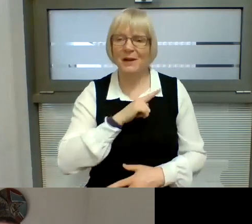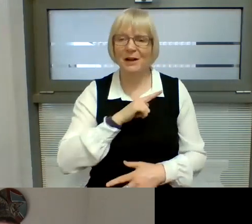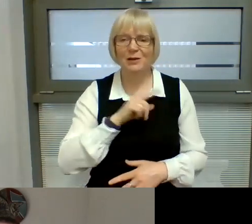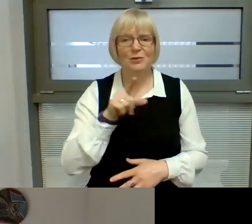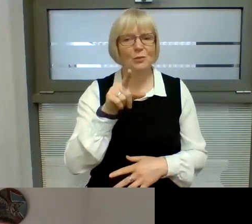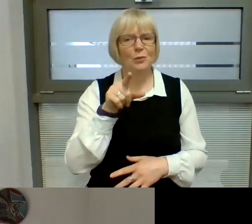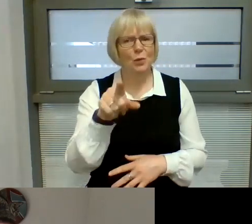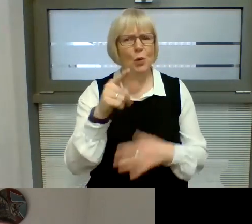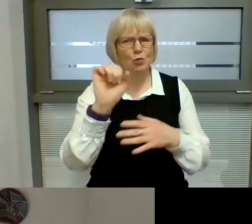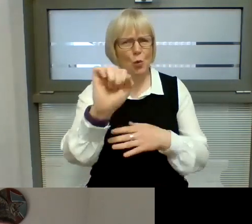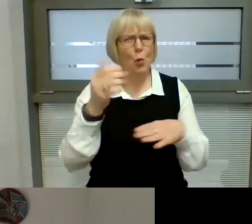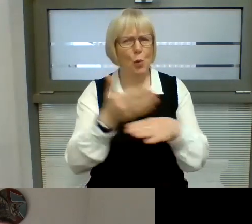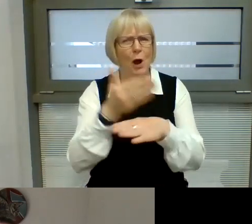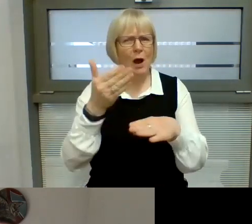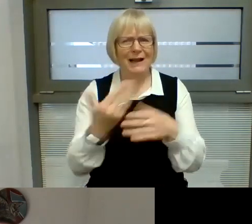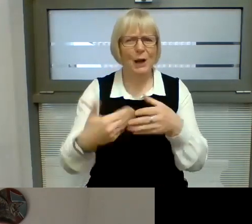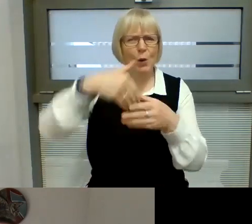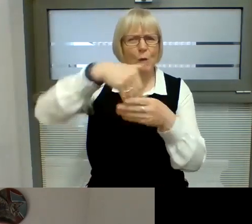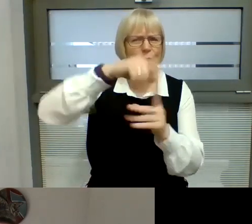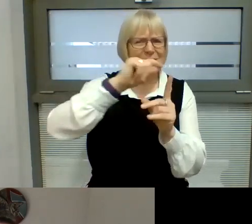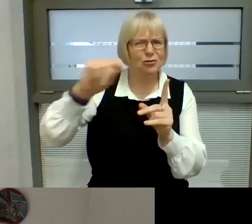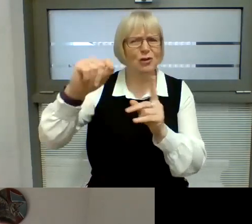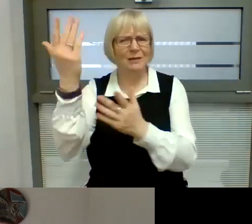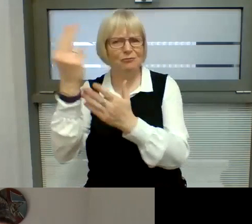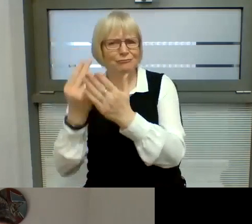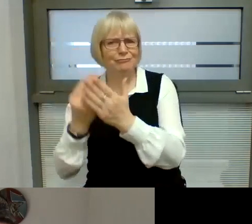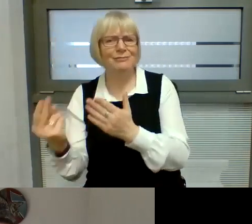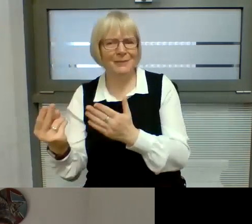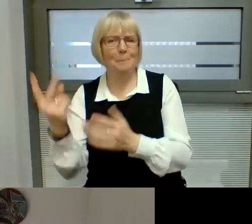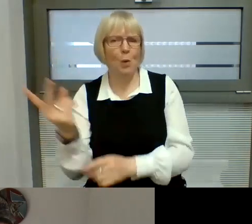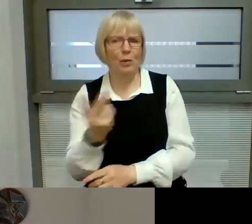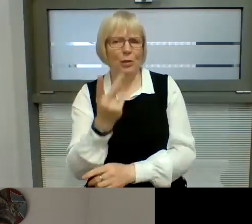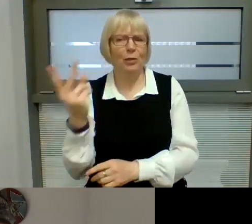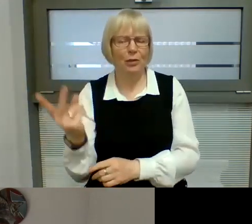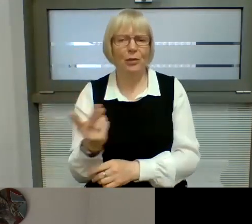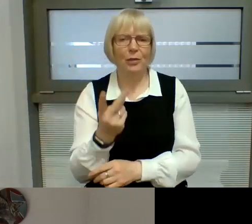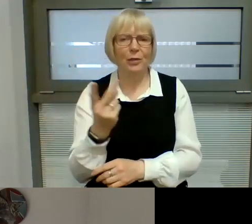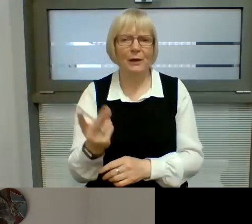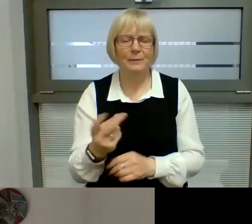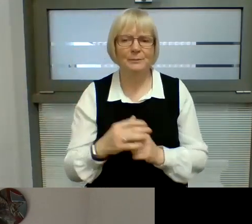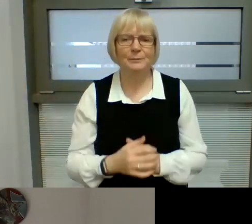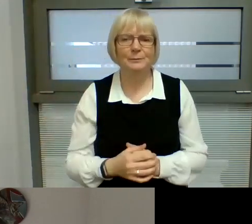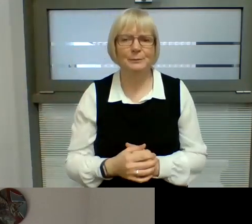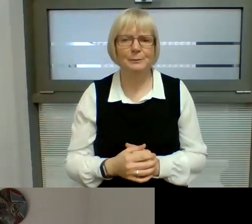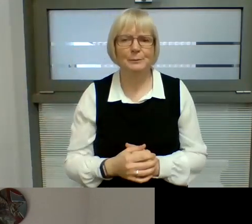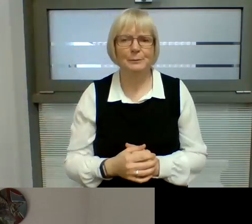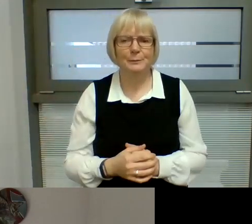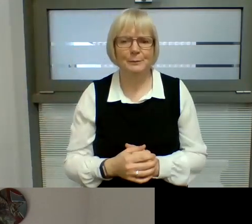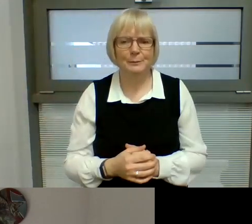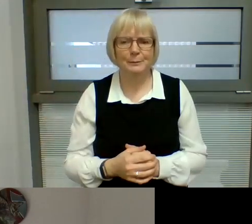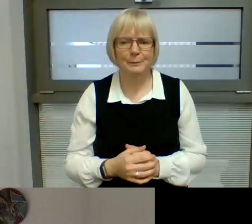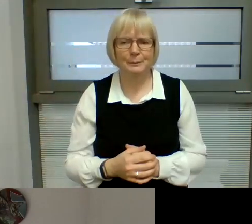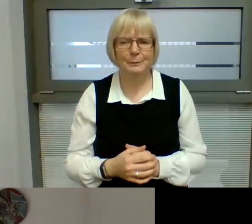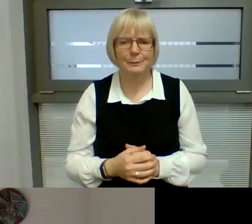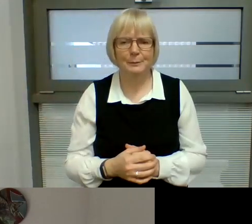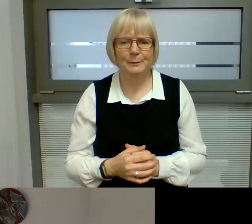domains. There's that physical object that we've got, wonderful things, and then there's obviously the digital ones,